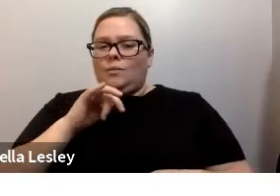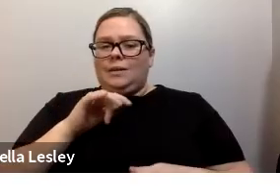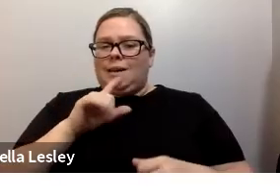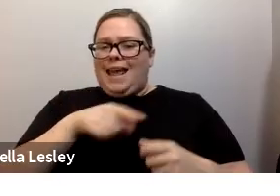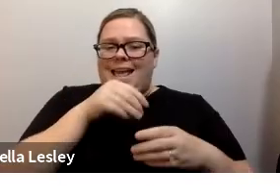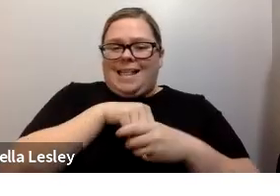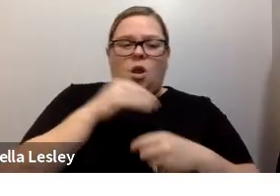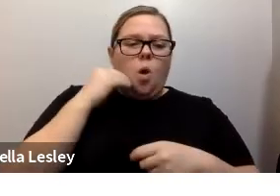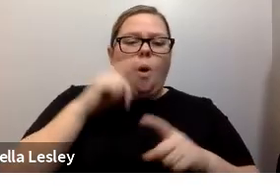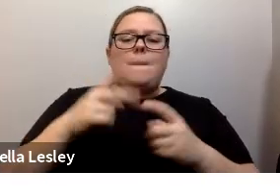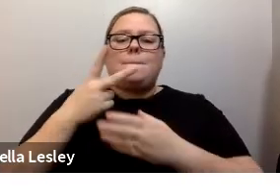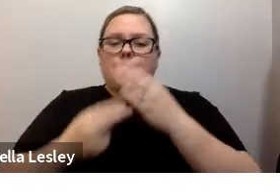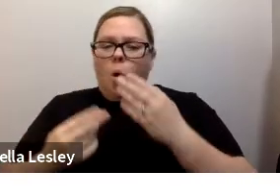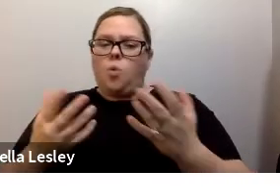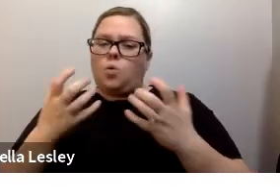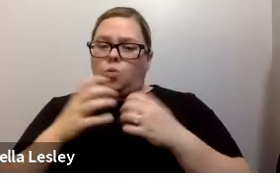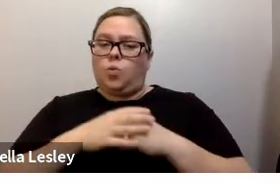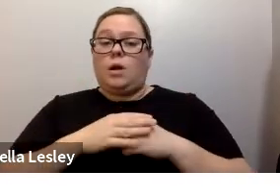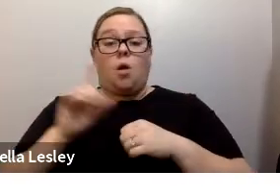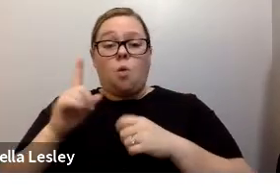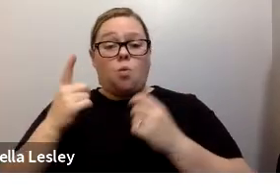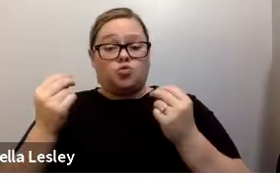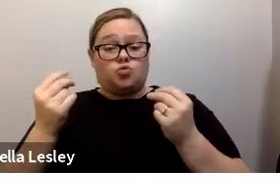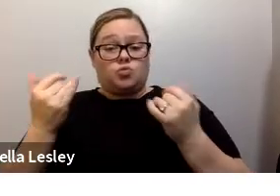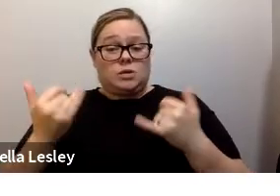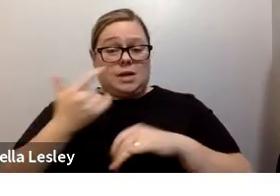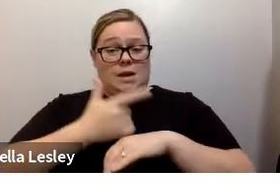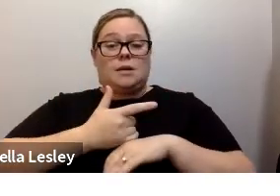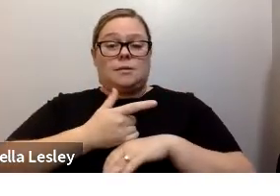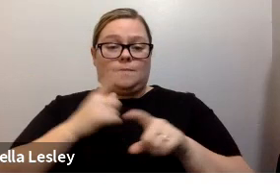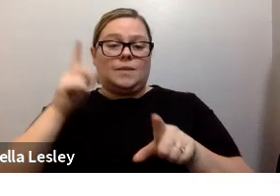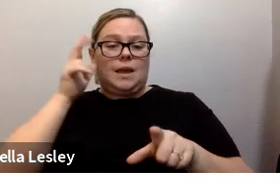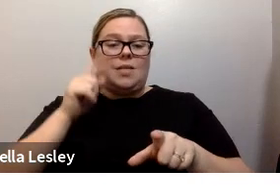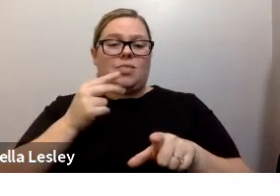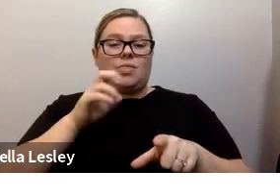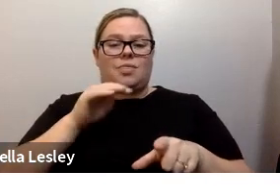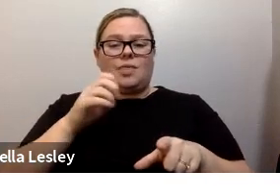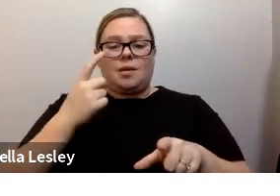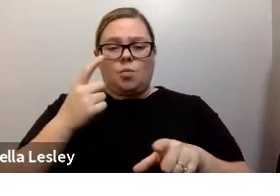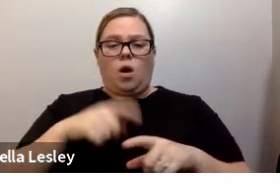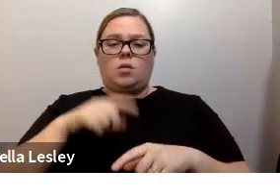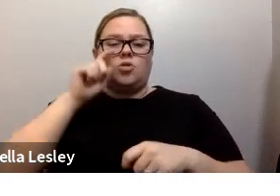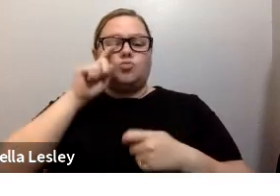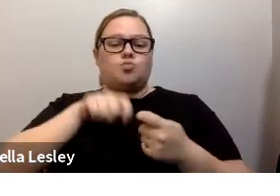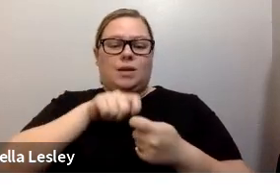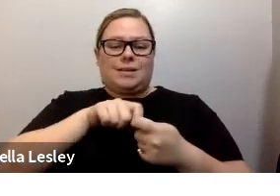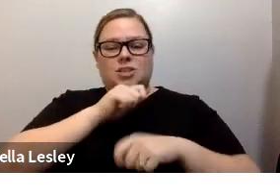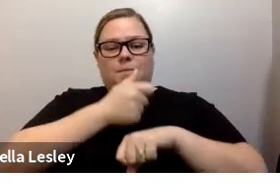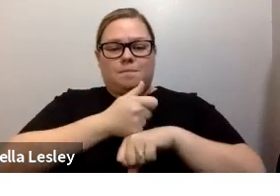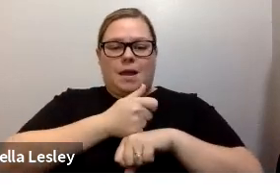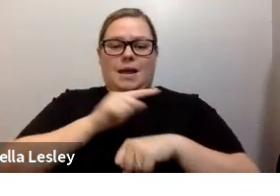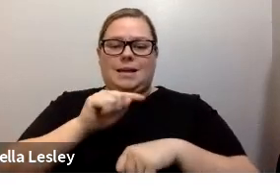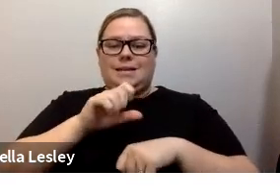in RECTech. And of course, where we're going today, you'll hear about in theme one, this whole area of precision-based teleexercise, which is sort of